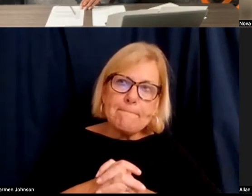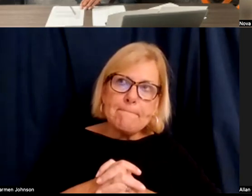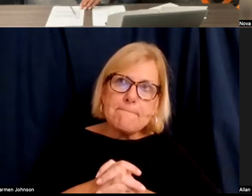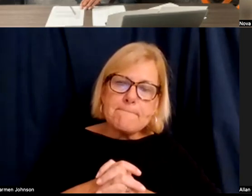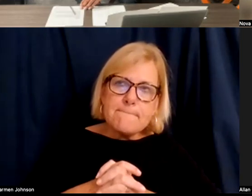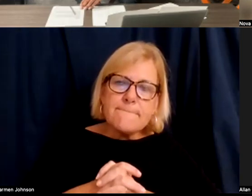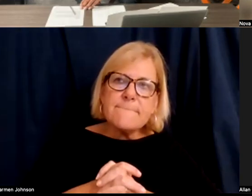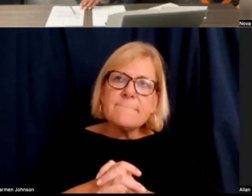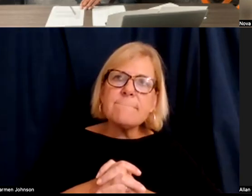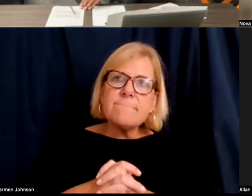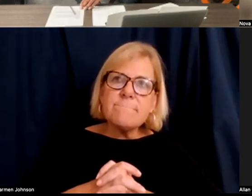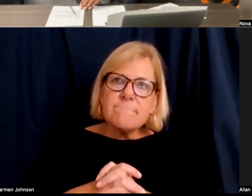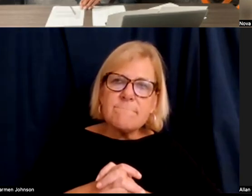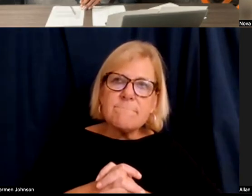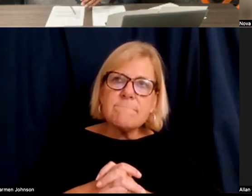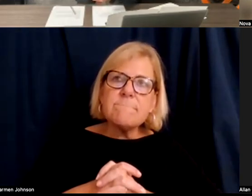is